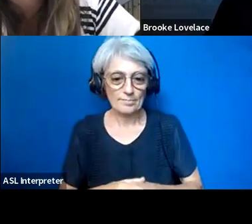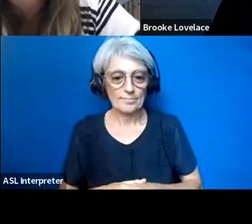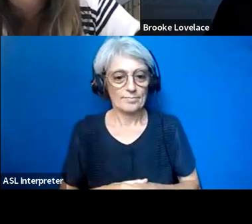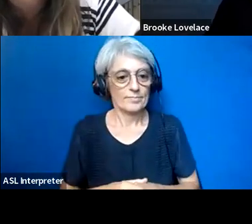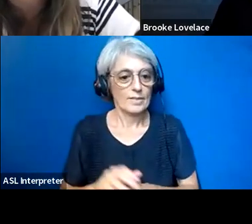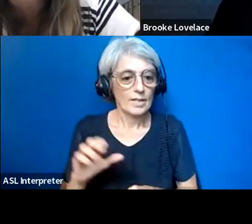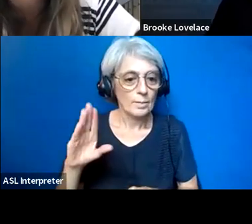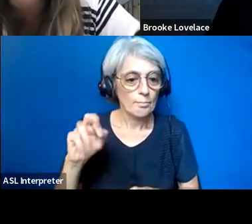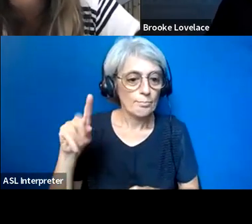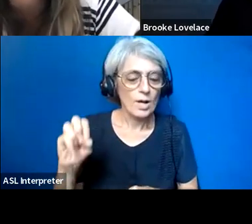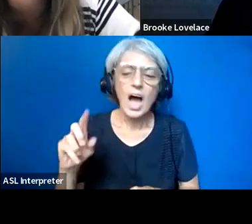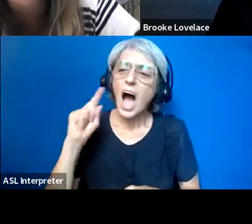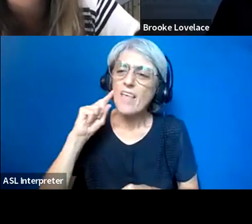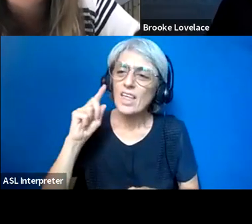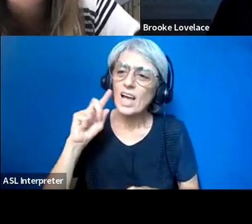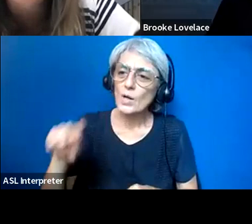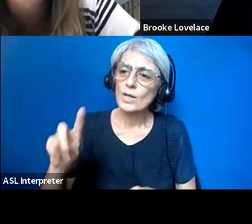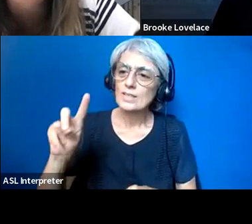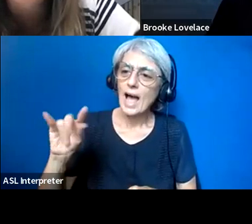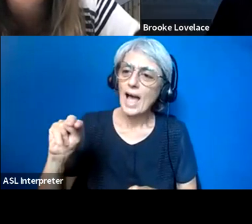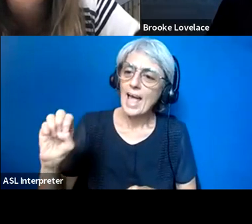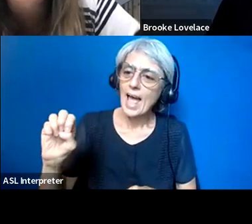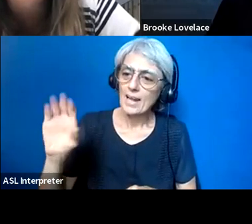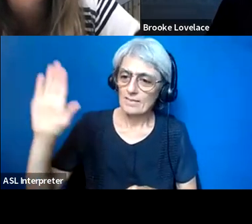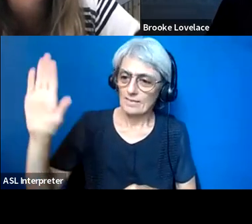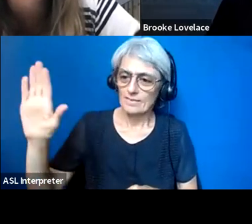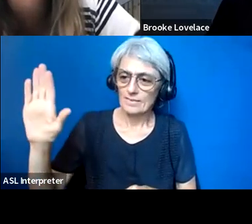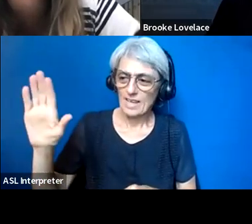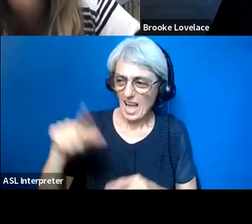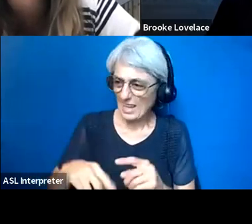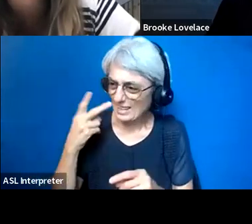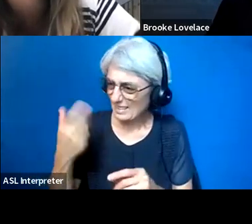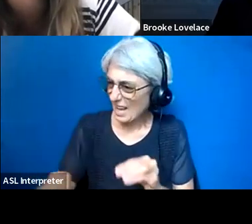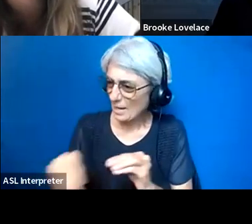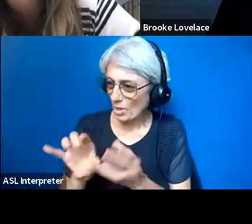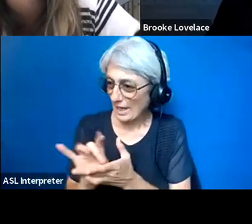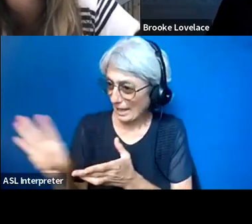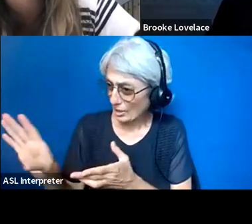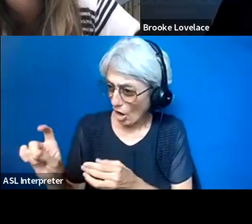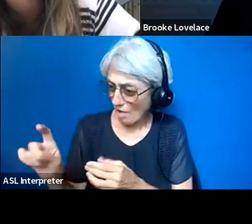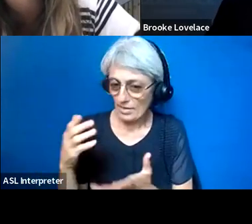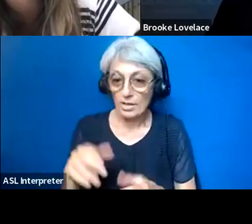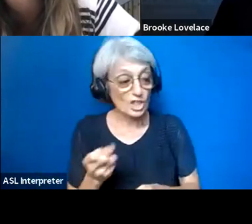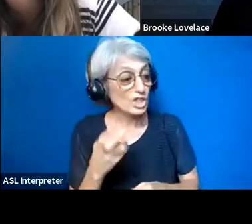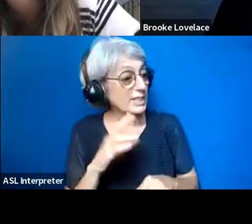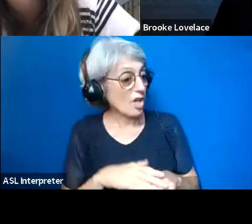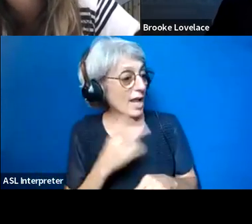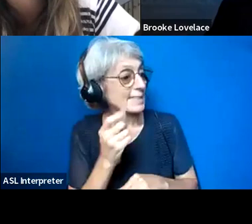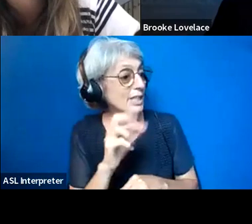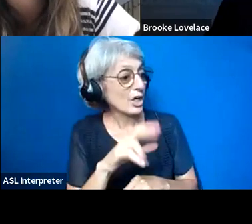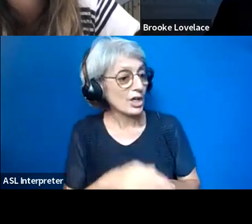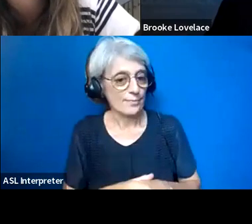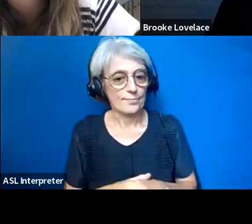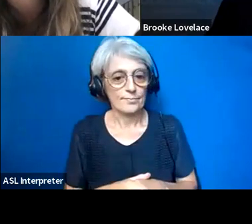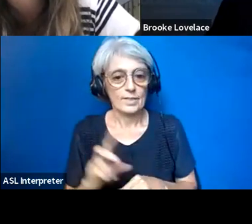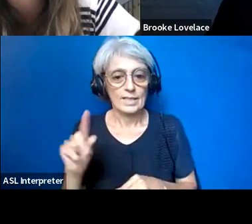I saw Diane with her hand up, but now I can't find her. I wonder if she got kicked off somehow. She's on. I see her. Okay. Diane, not to put you on.